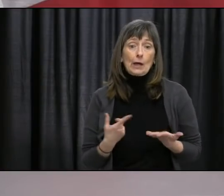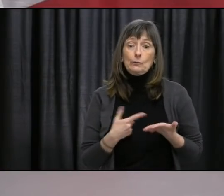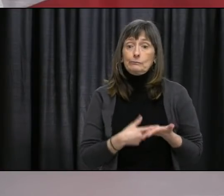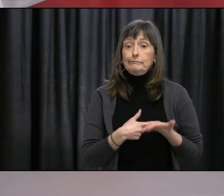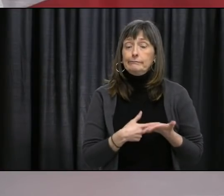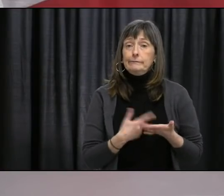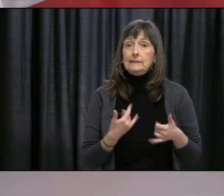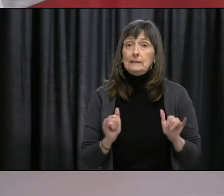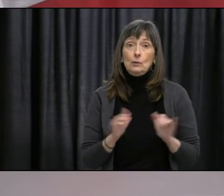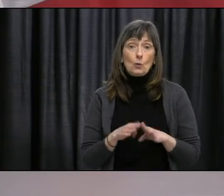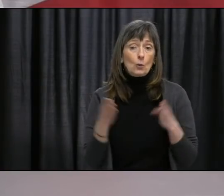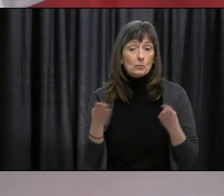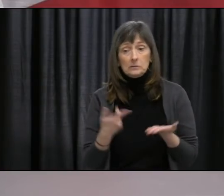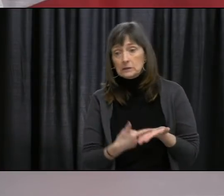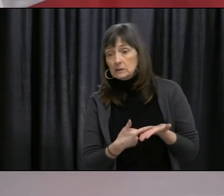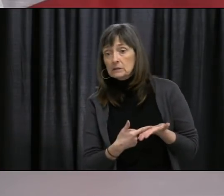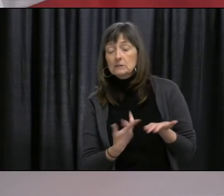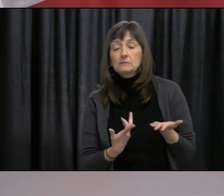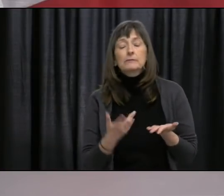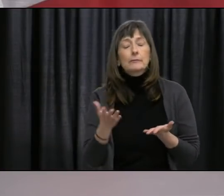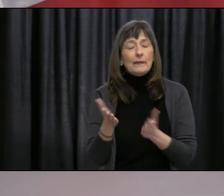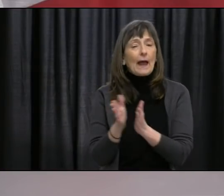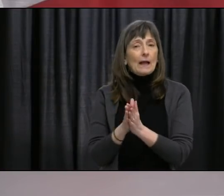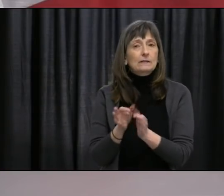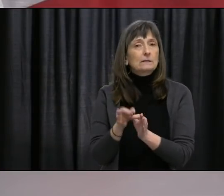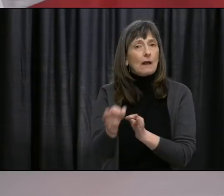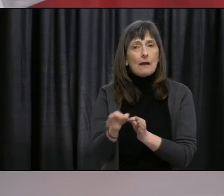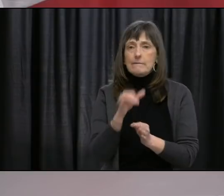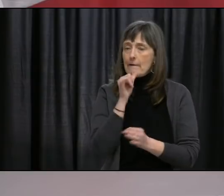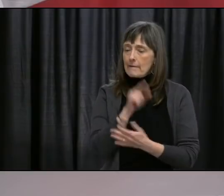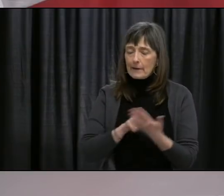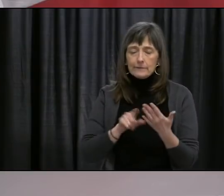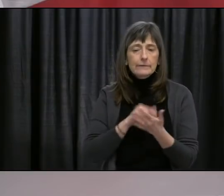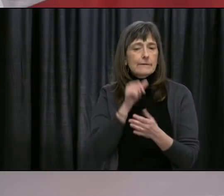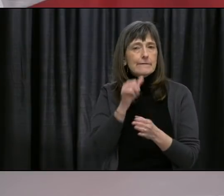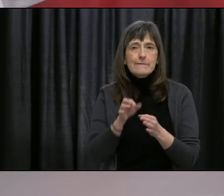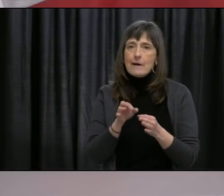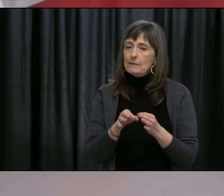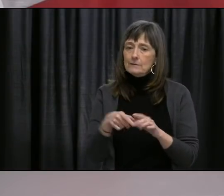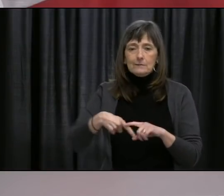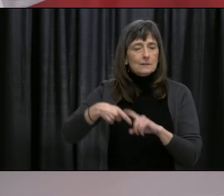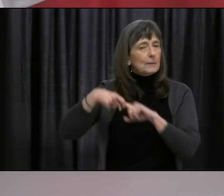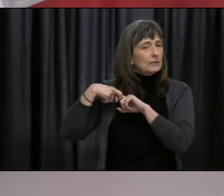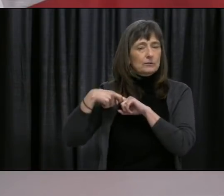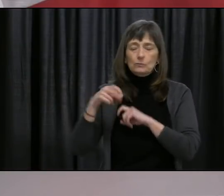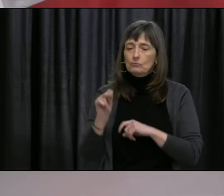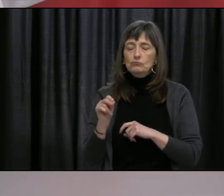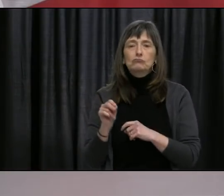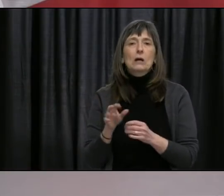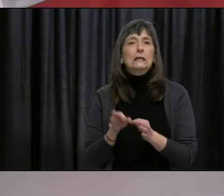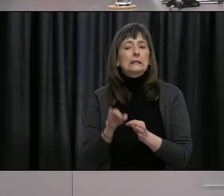are recommending or asking for a delay. It's not a suspension or cancellation, it's a delay at this moment.